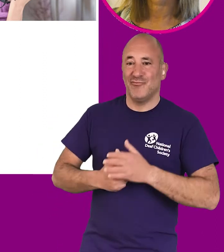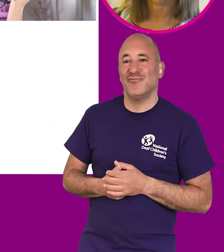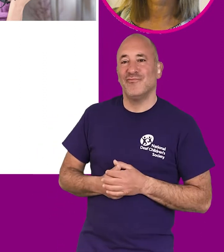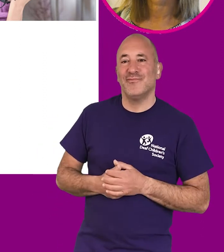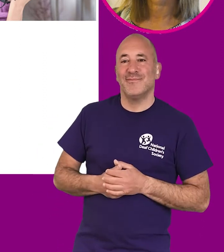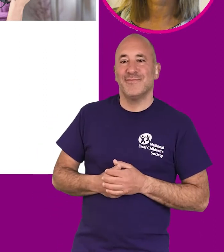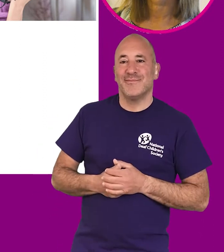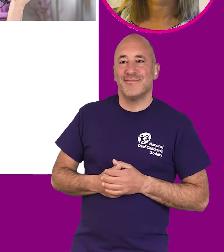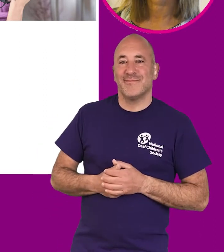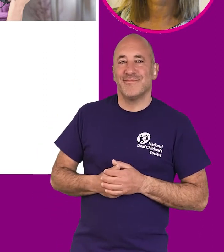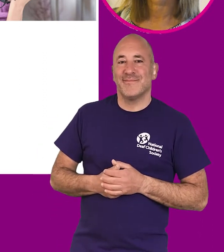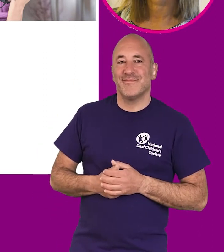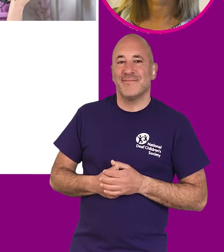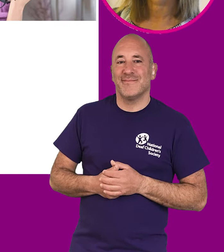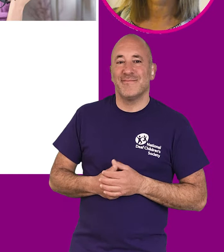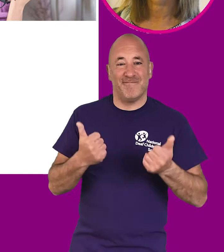So next slide, please, Martin.